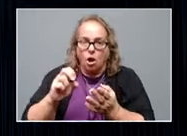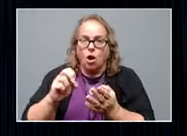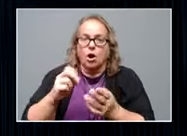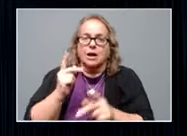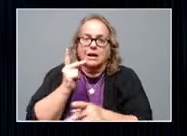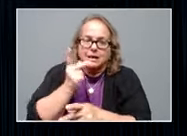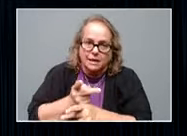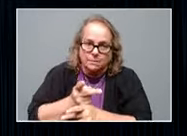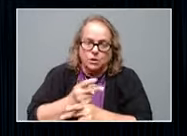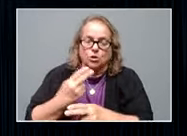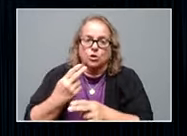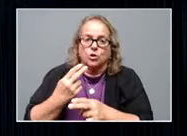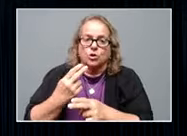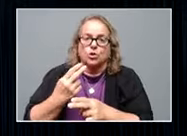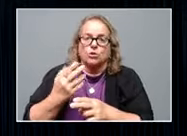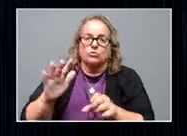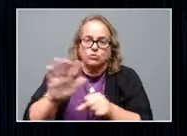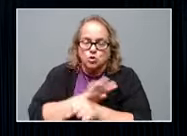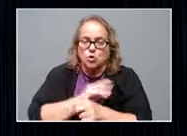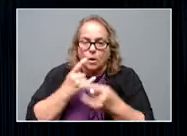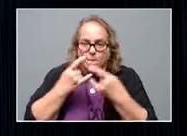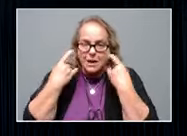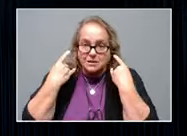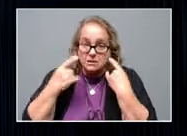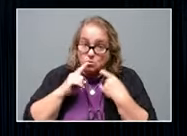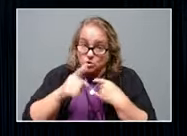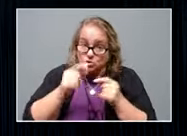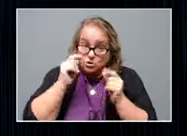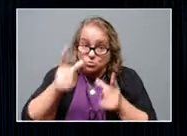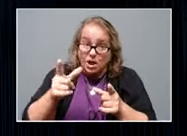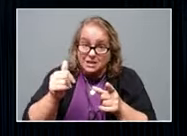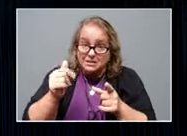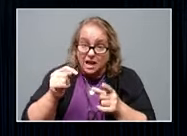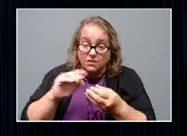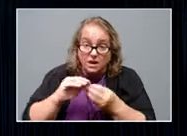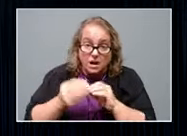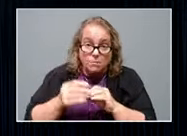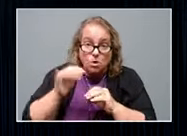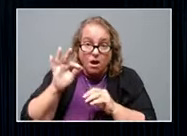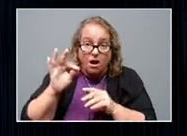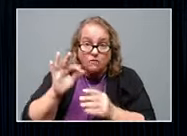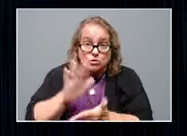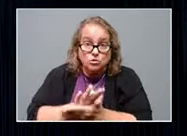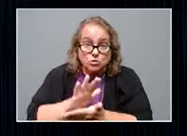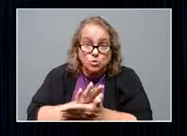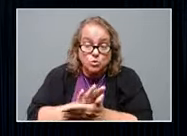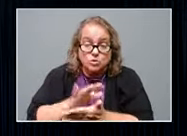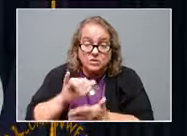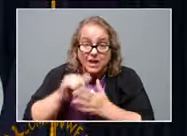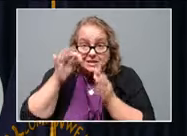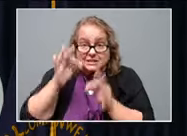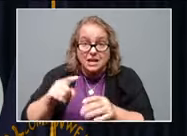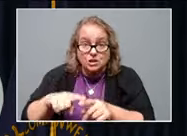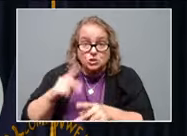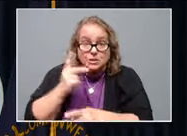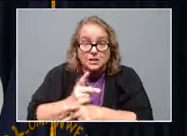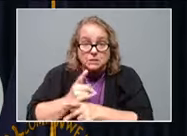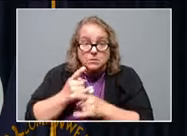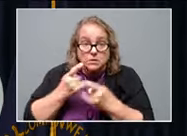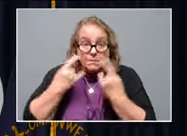masking. Were you surprised at the number of districts that decided to keep universal masking?